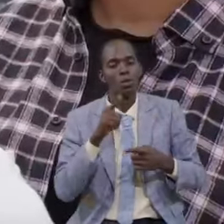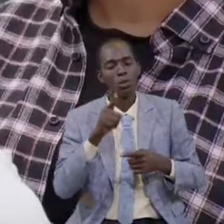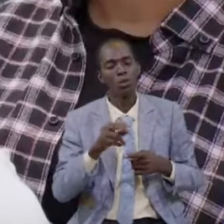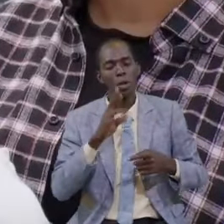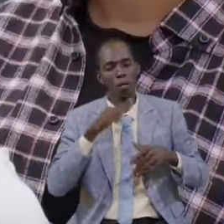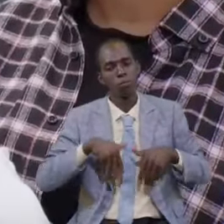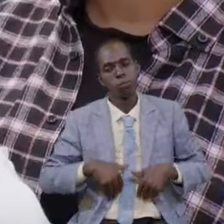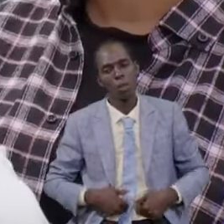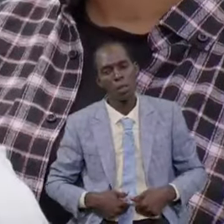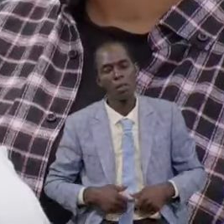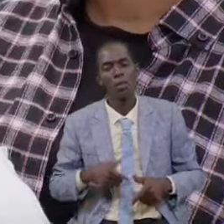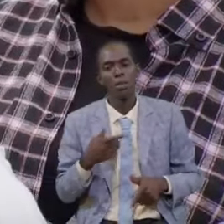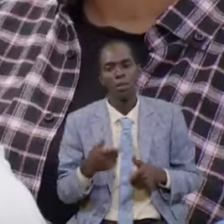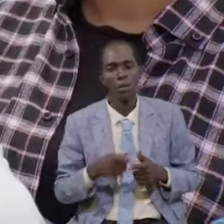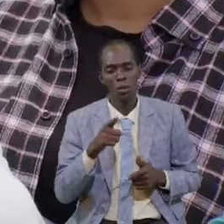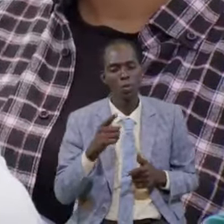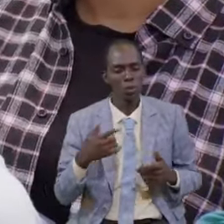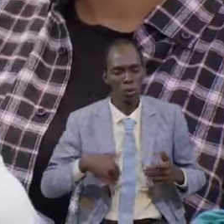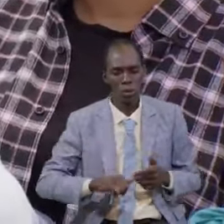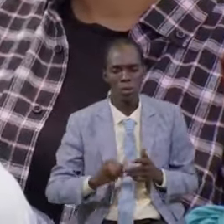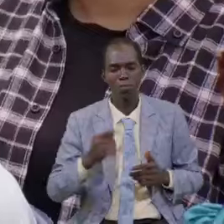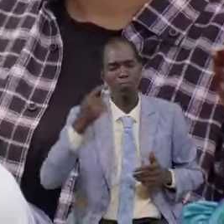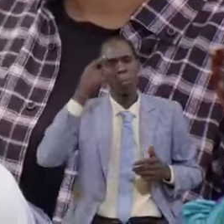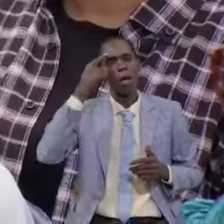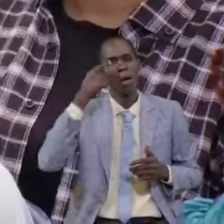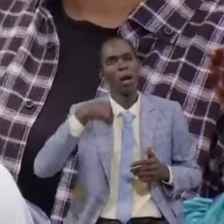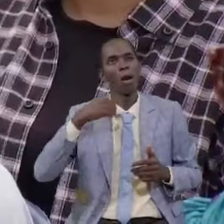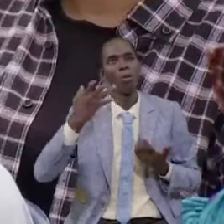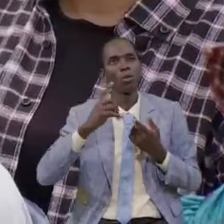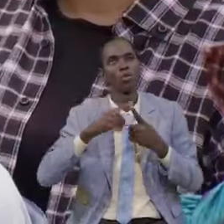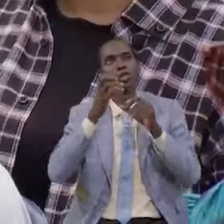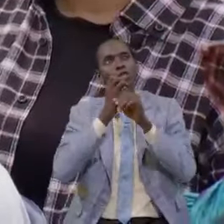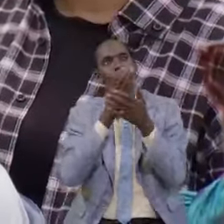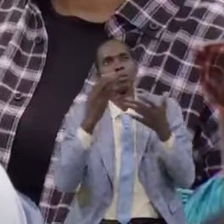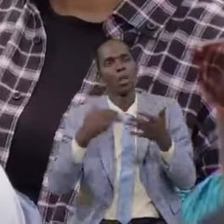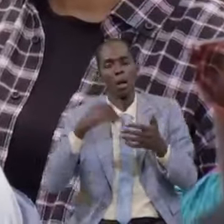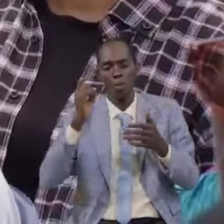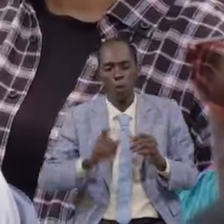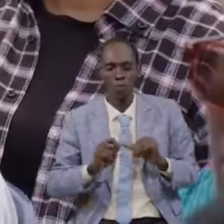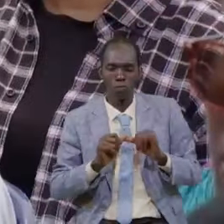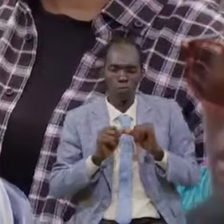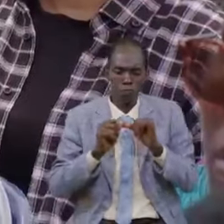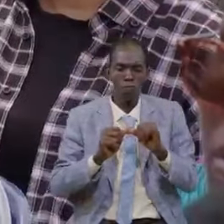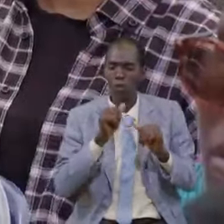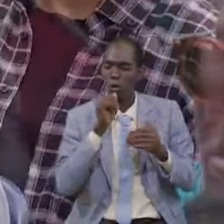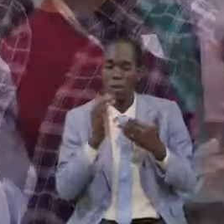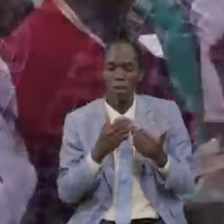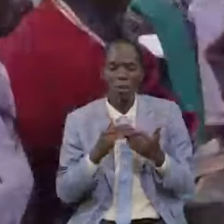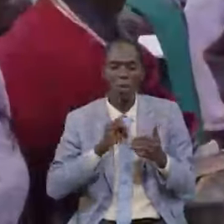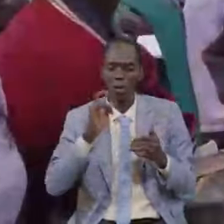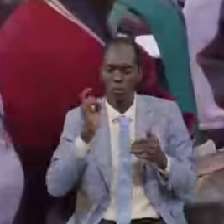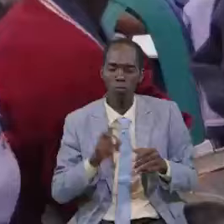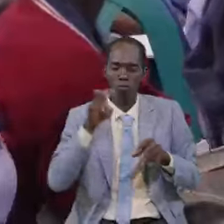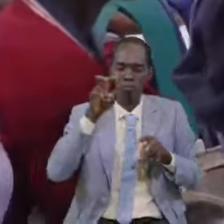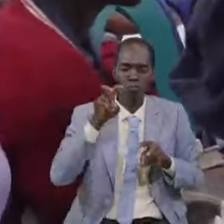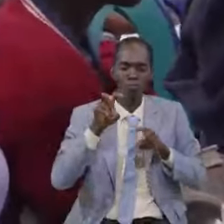another step, I'll make another move, I'll go another mile. The people that have the mind, whatever